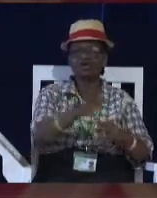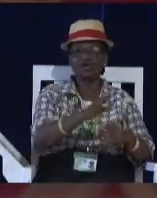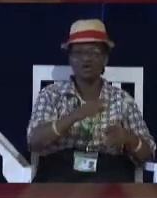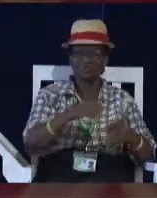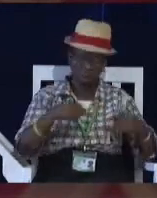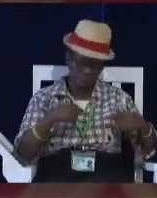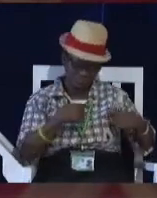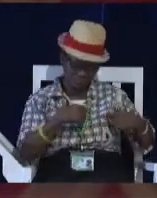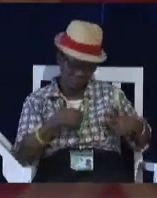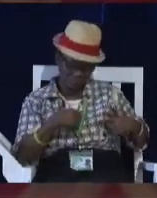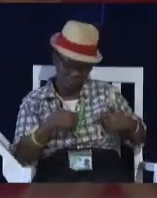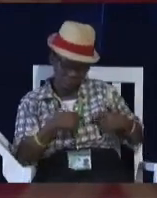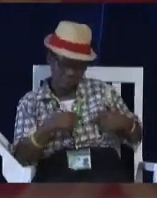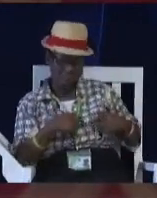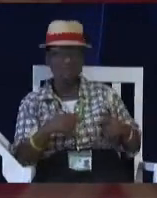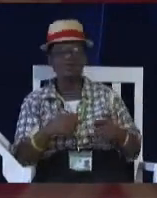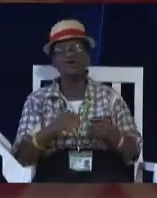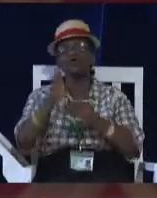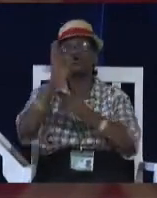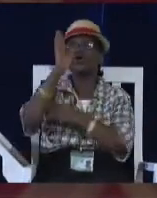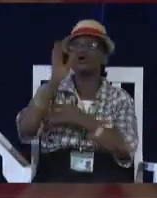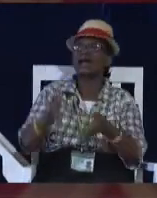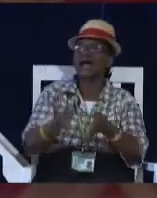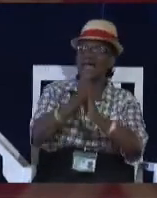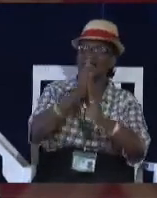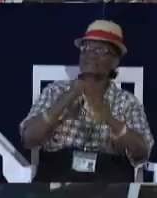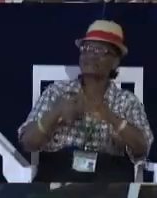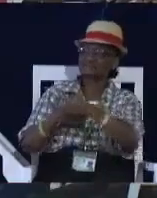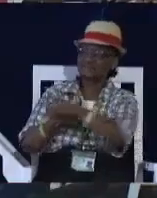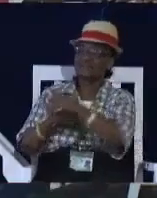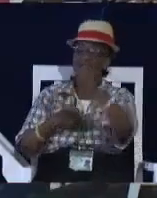Lord asked me to tell you, the pain is gone.